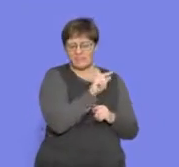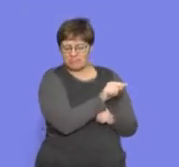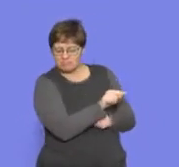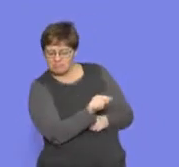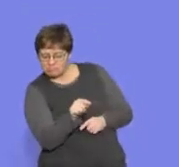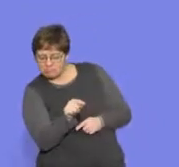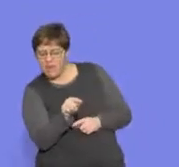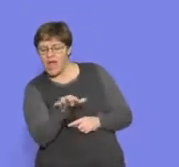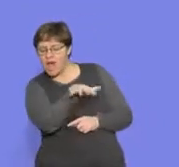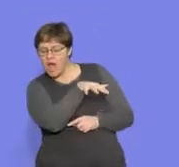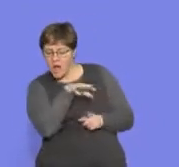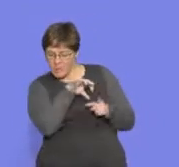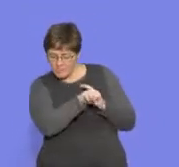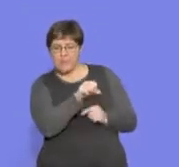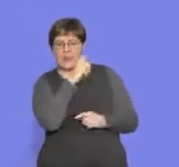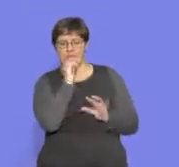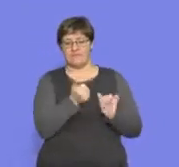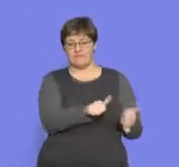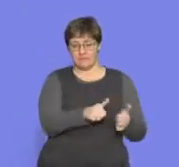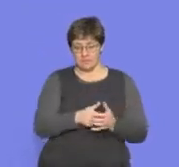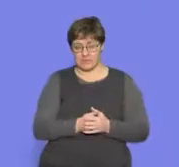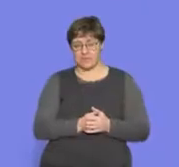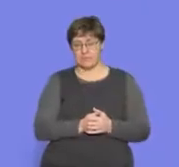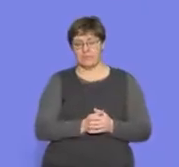typical vegetation found in that specific area.